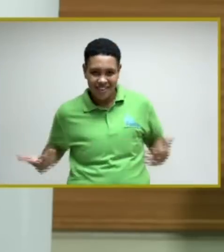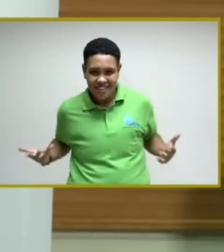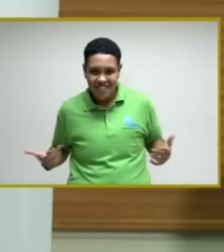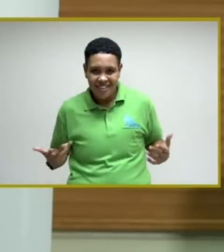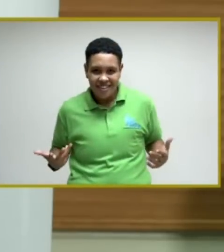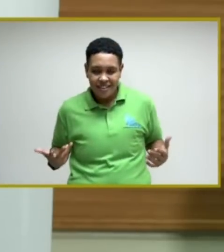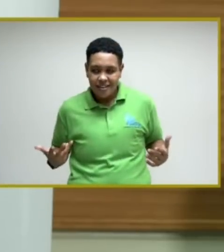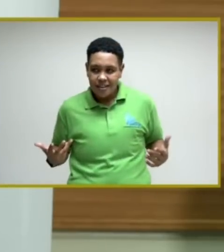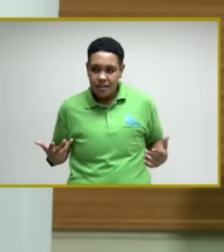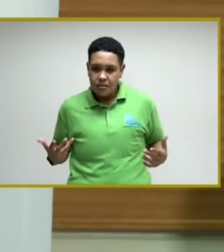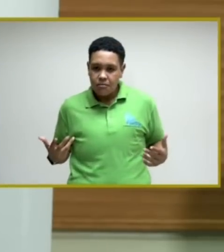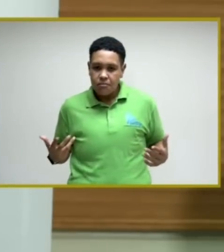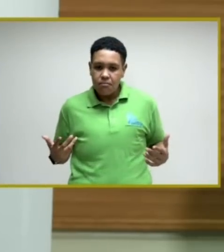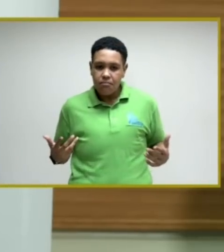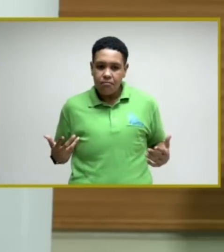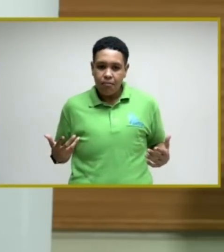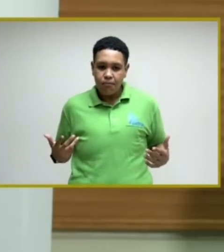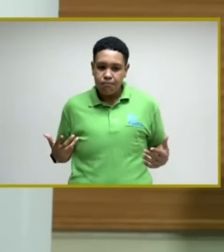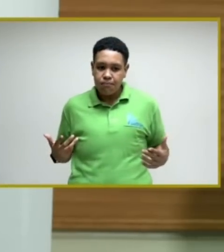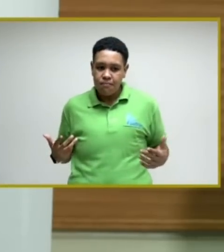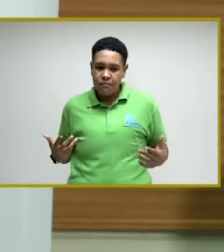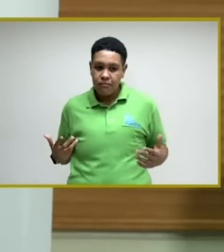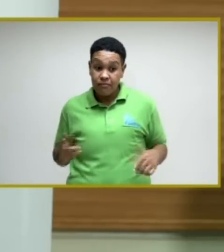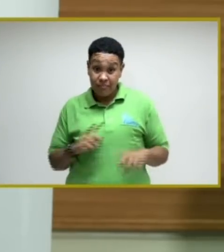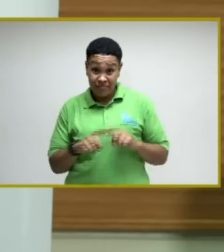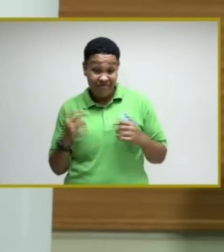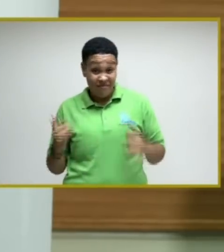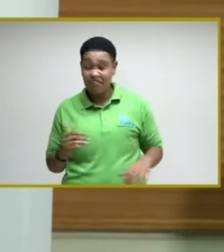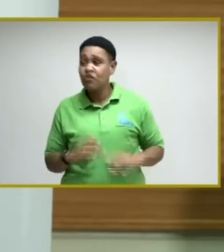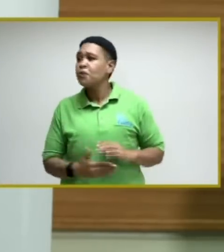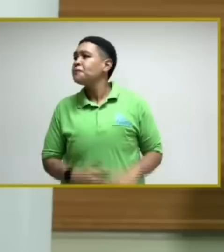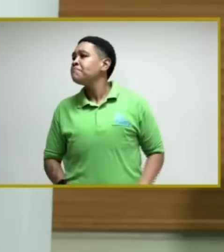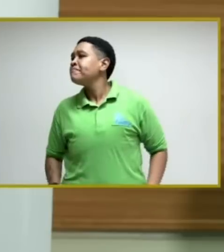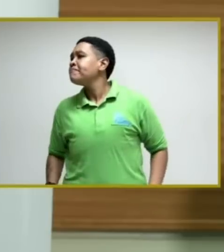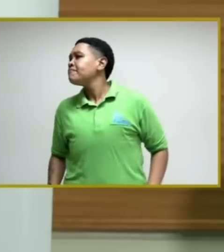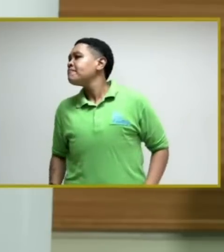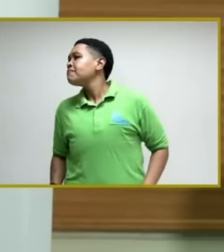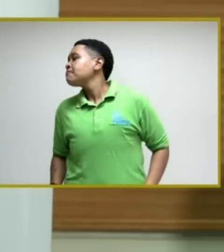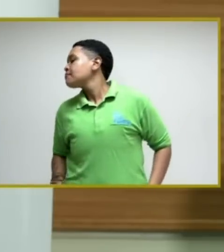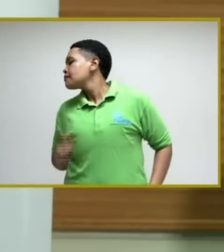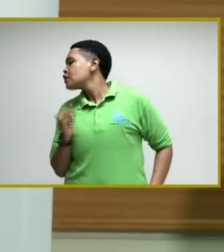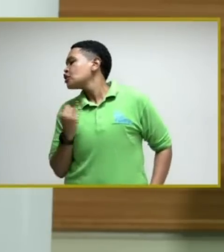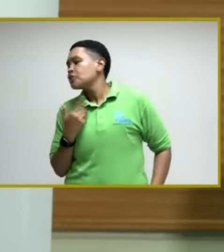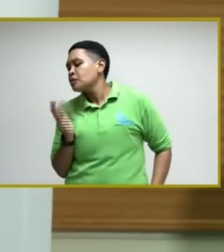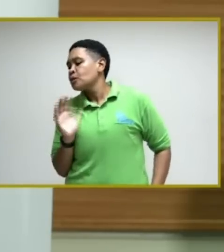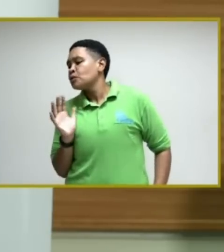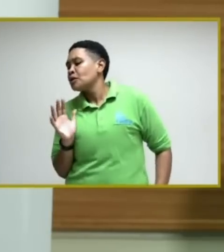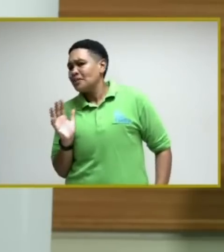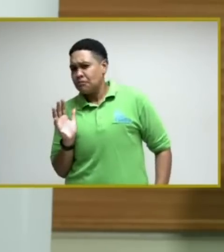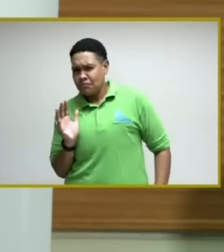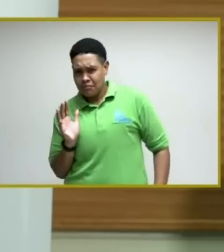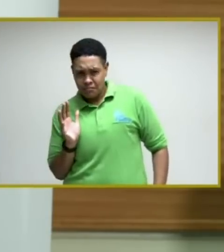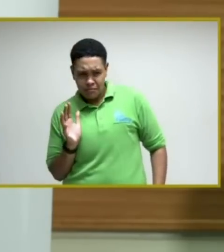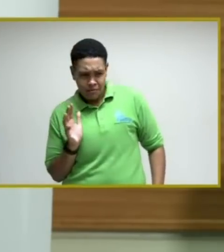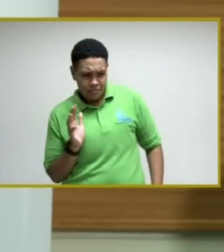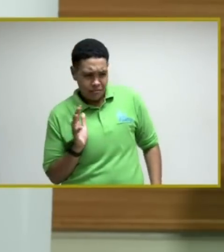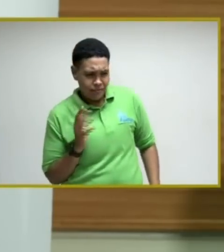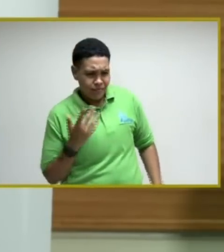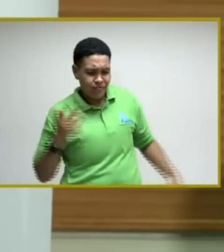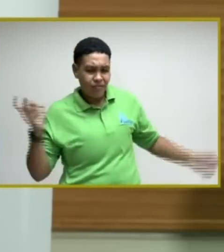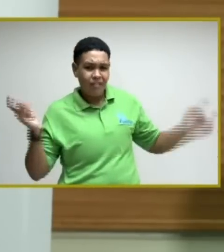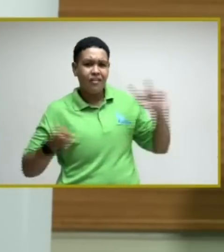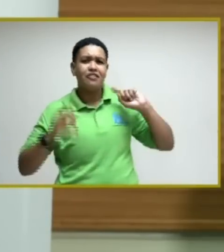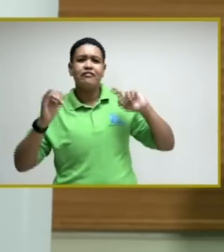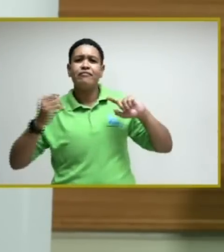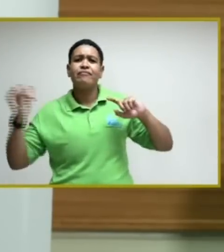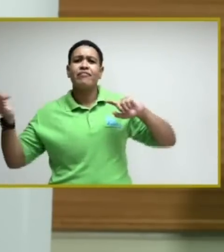But we're not experiencing that as much as I think we should, even though we are evolving. The Johnson &